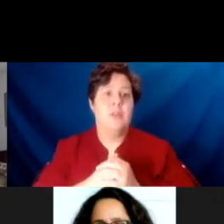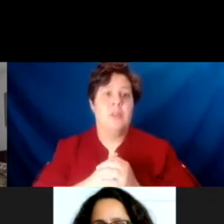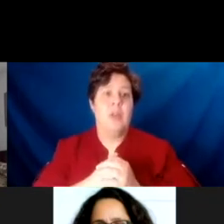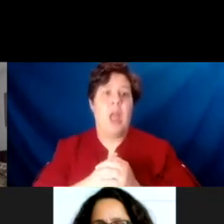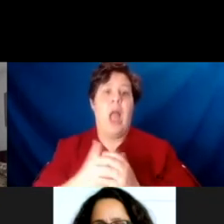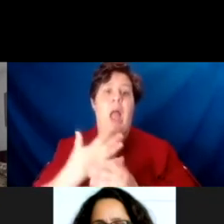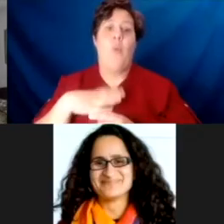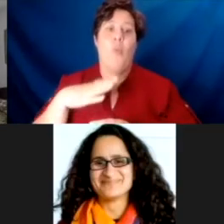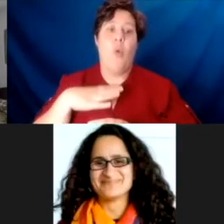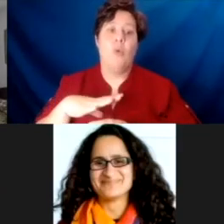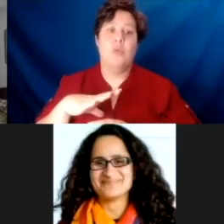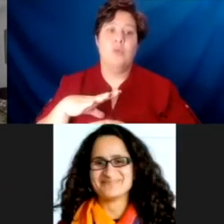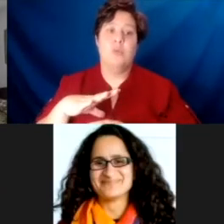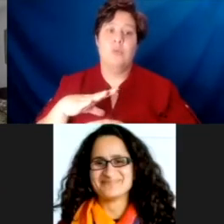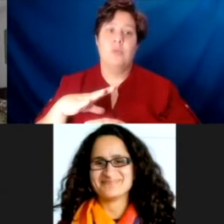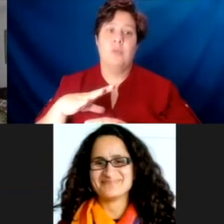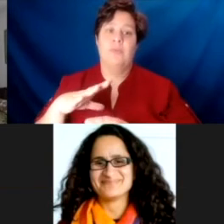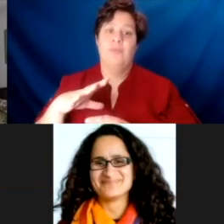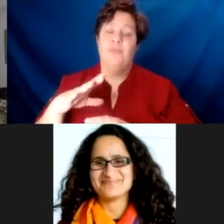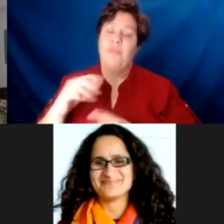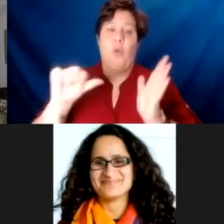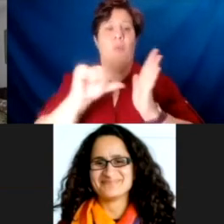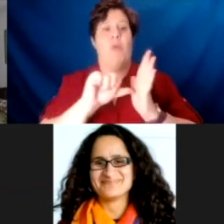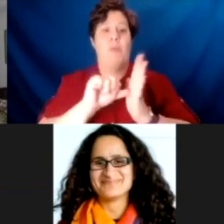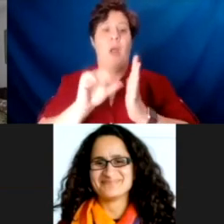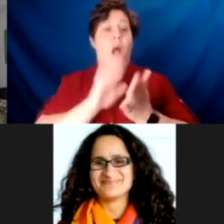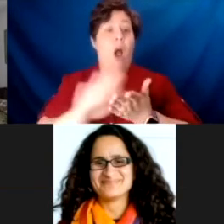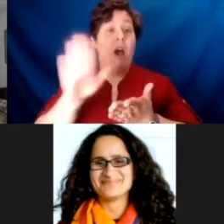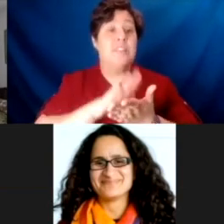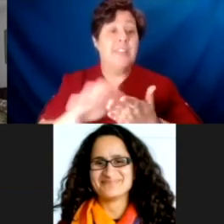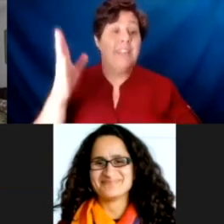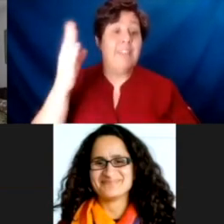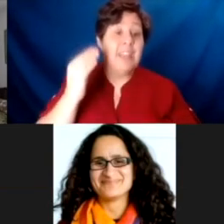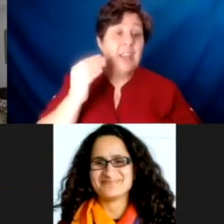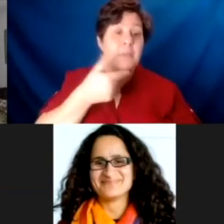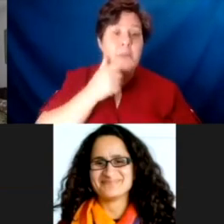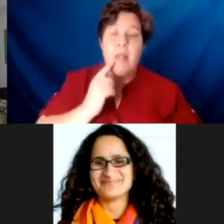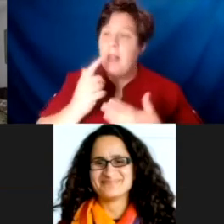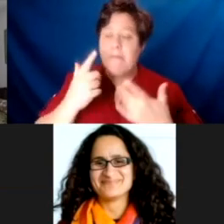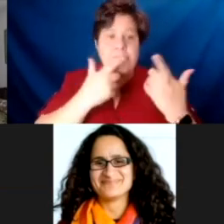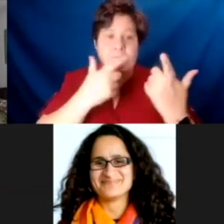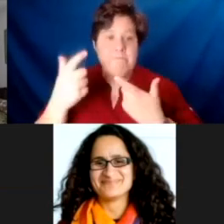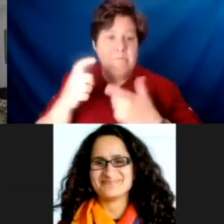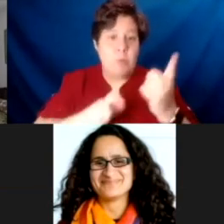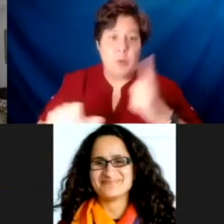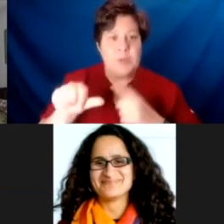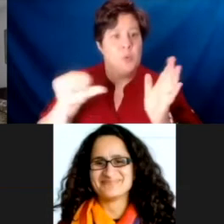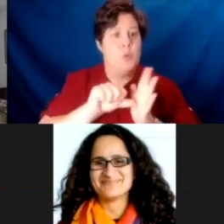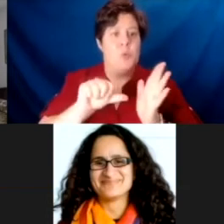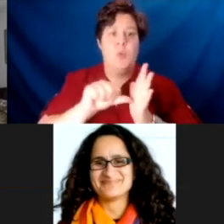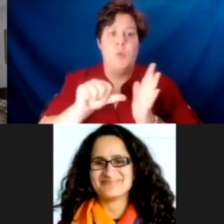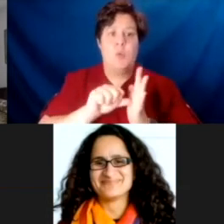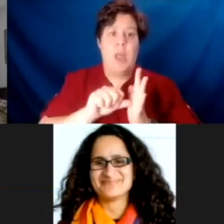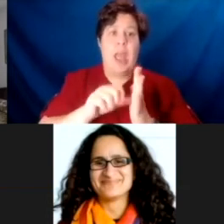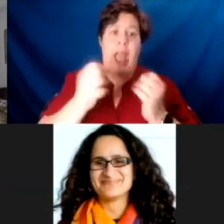work with, one of the problems I've identified is that hard of hearing people find it quite hard to find their own community. There's things for people who